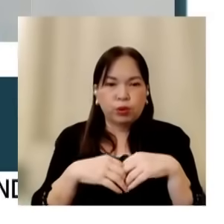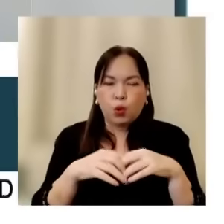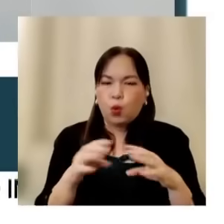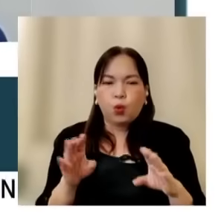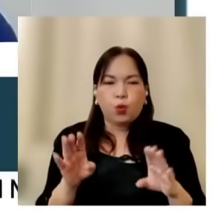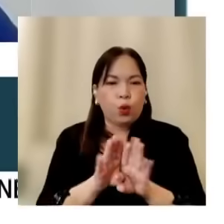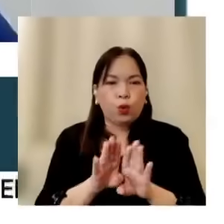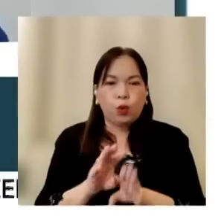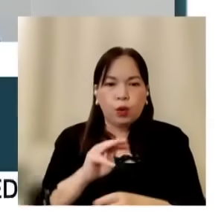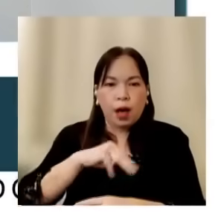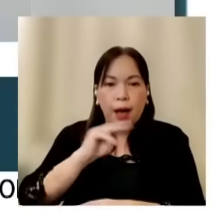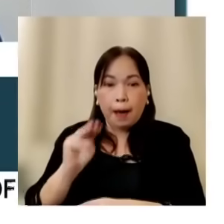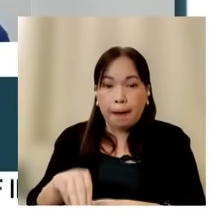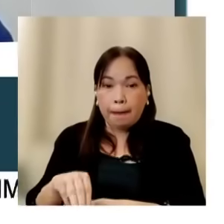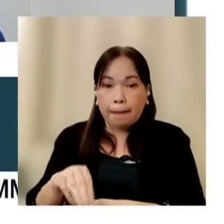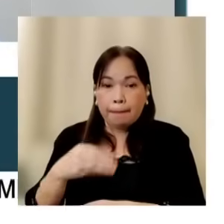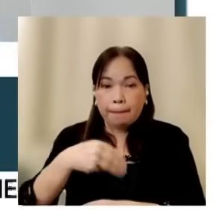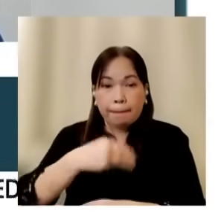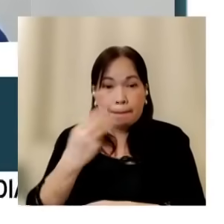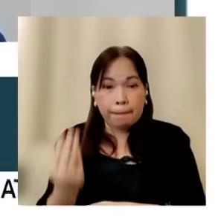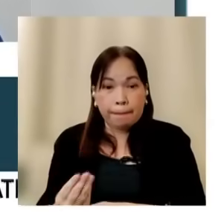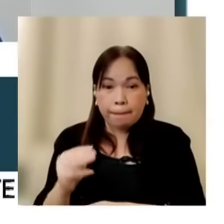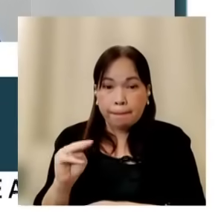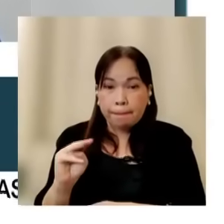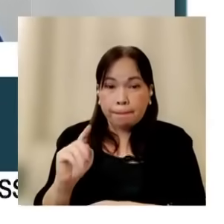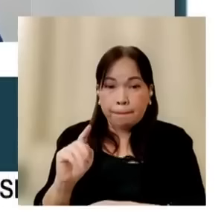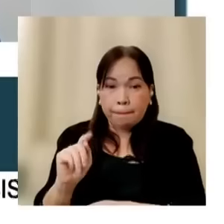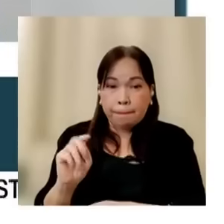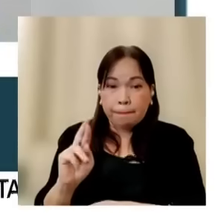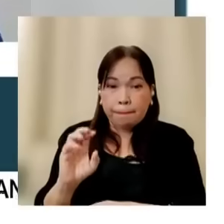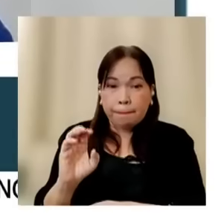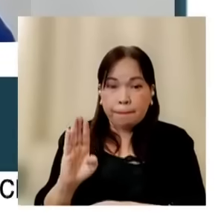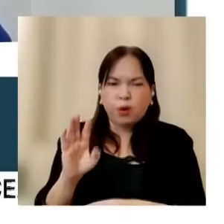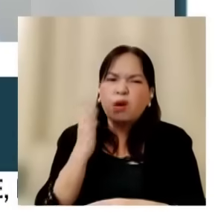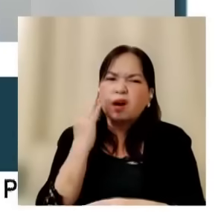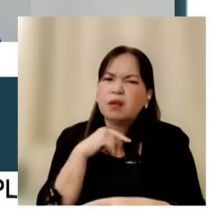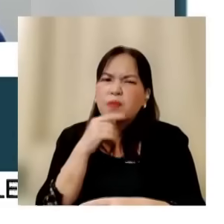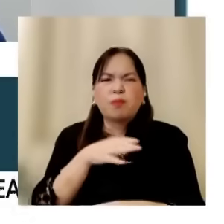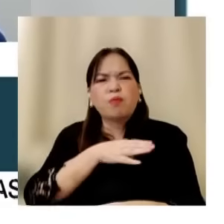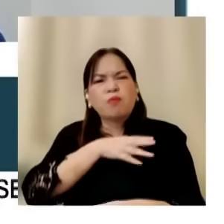censor, even if sometimes they do responsible gatekeeping, as in the case of